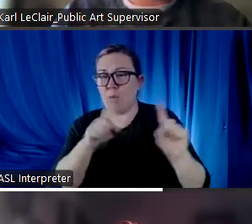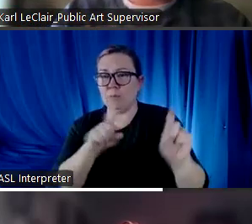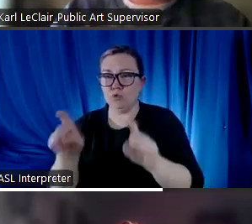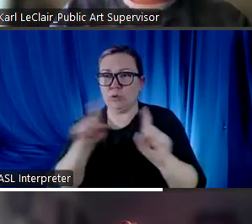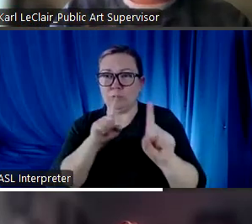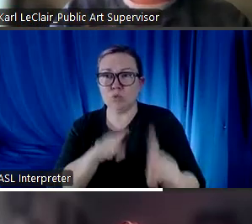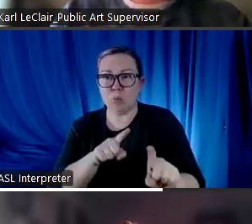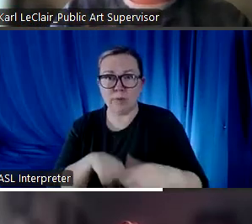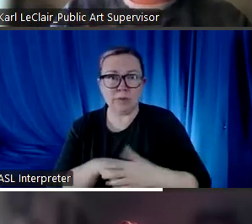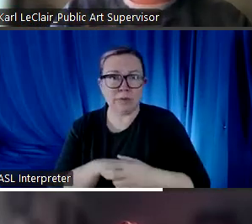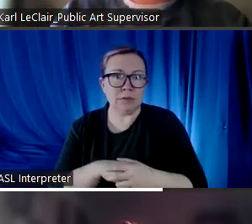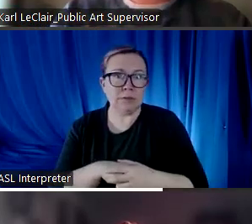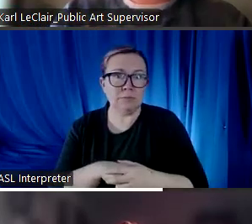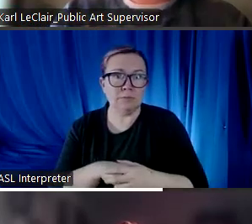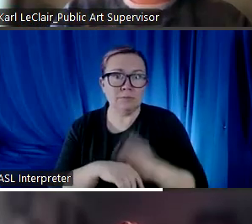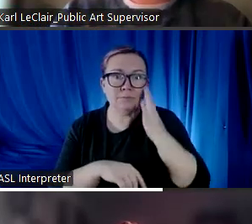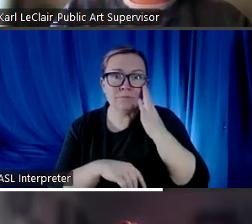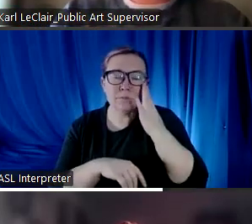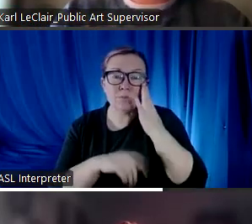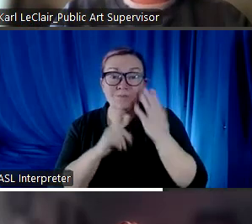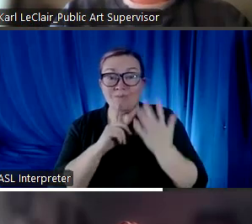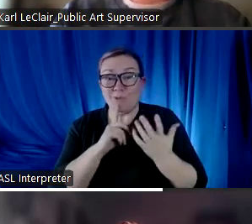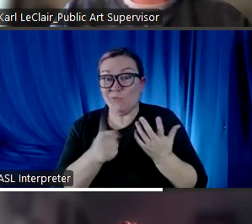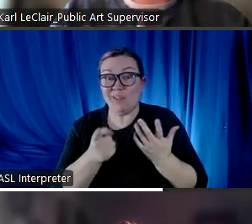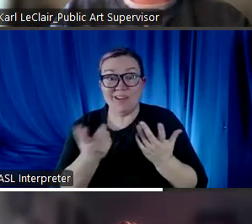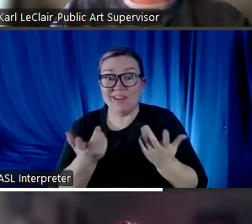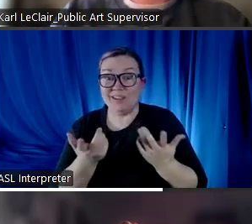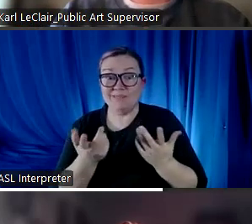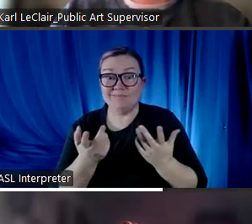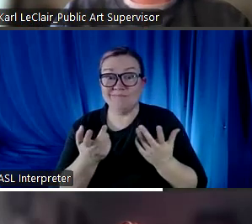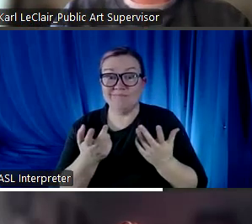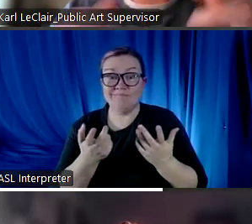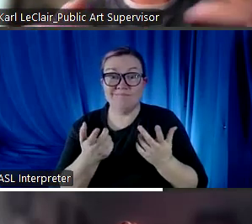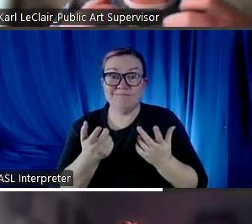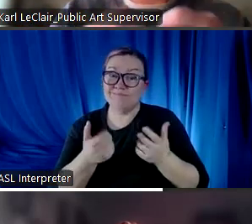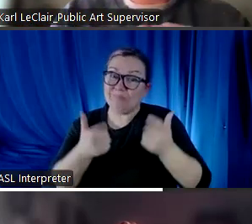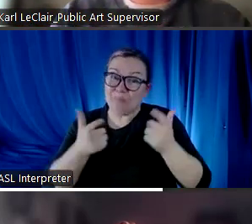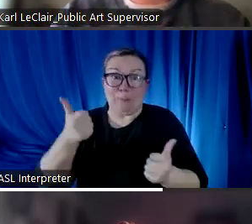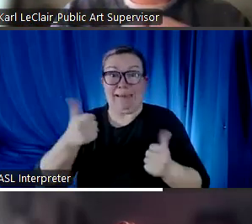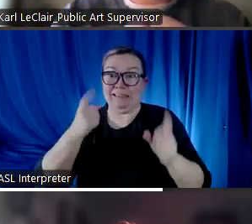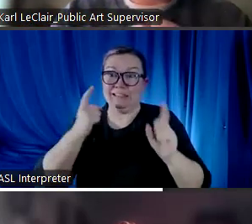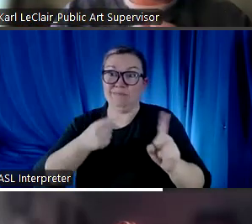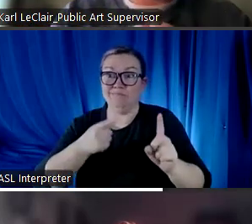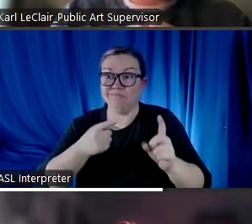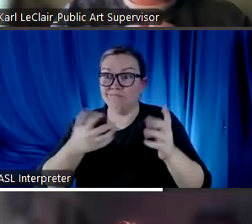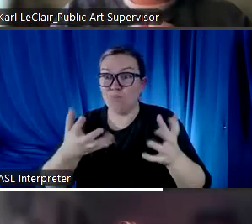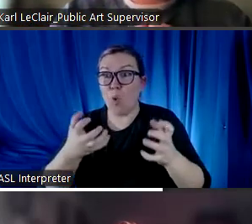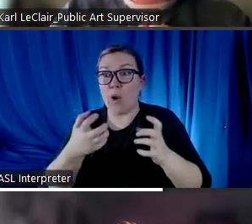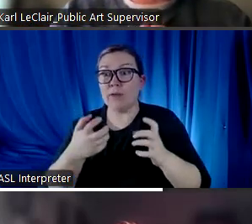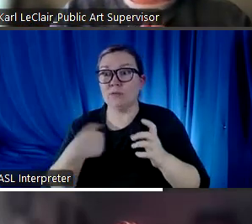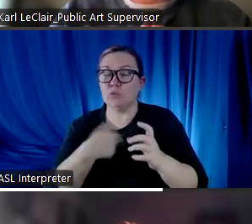responses. And really, I think the overarching desire that we derived from the